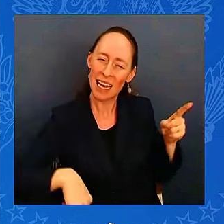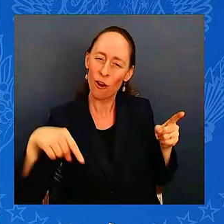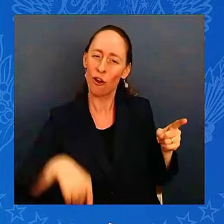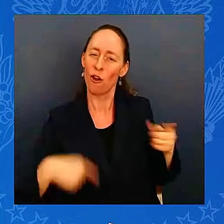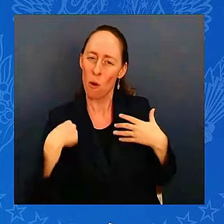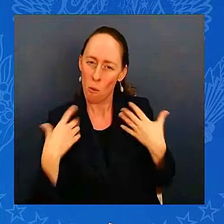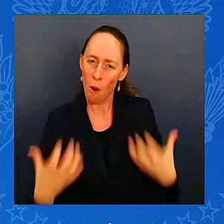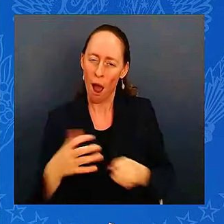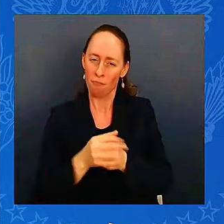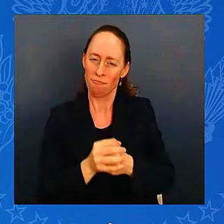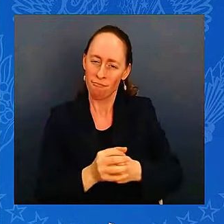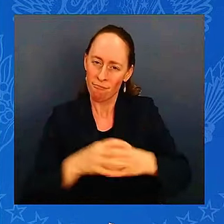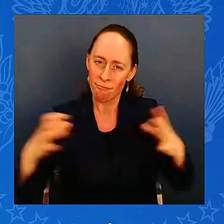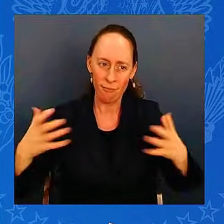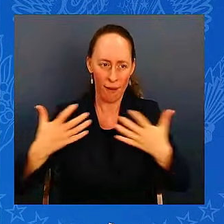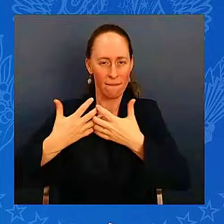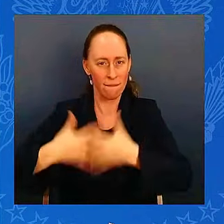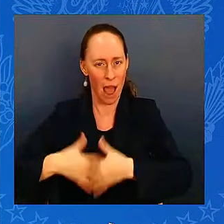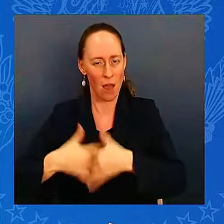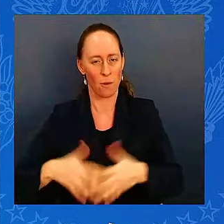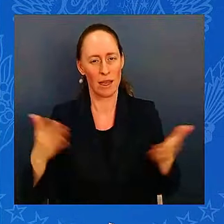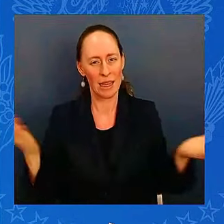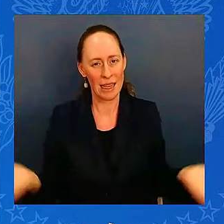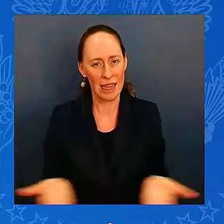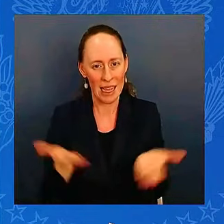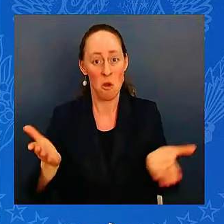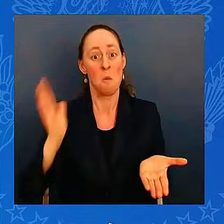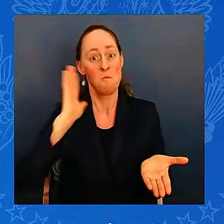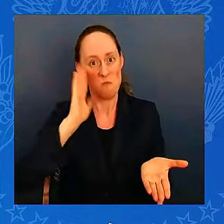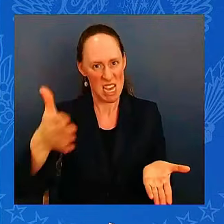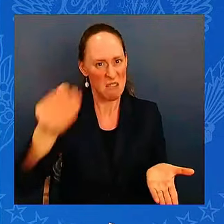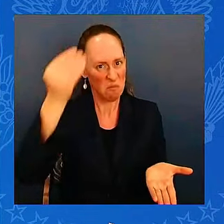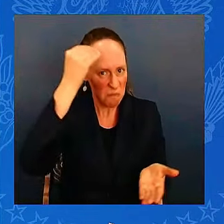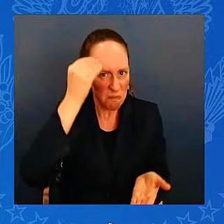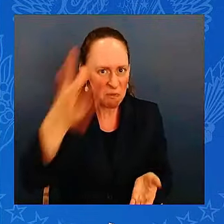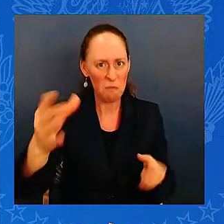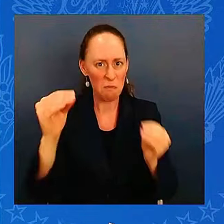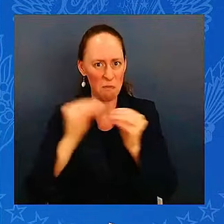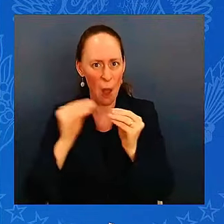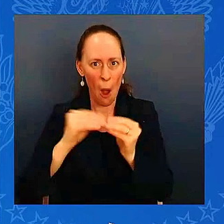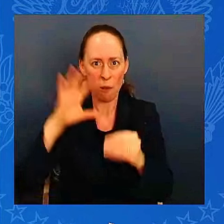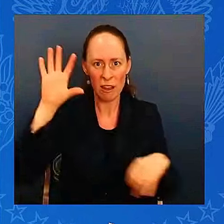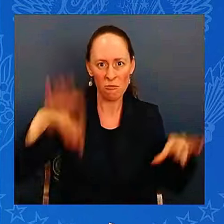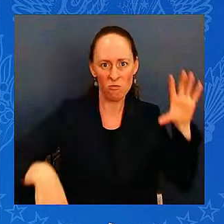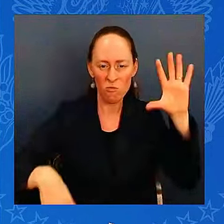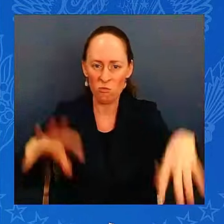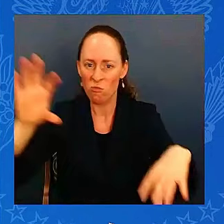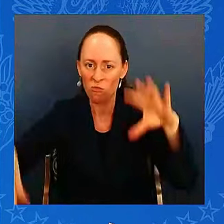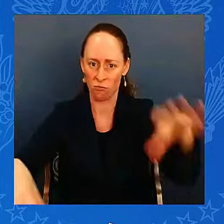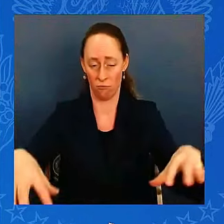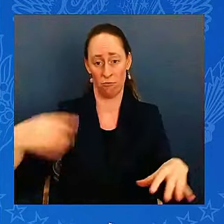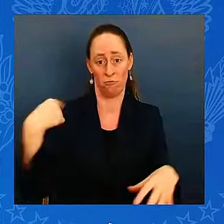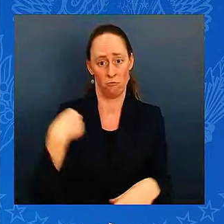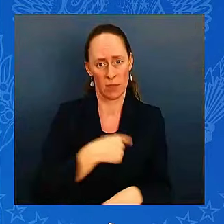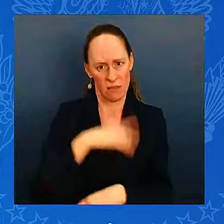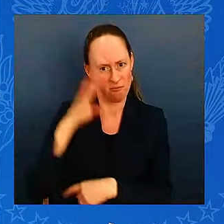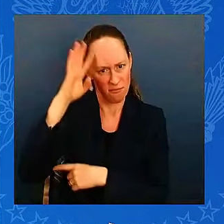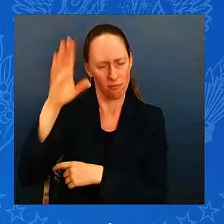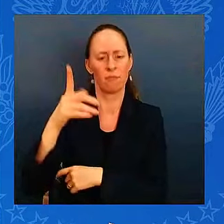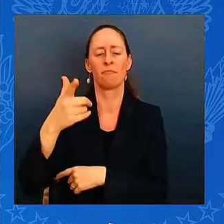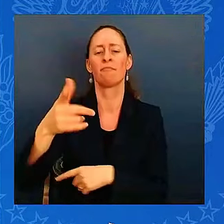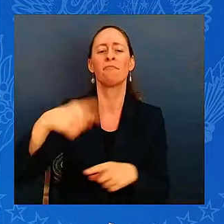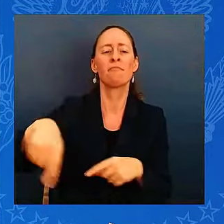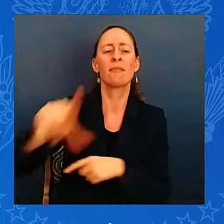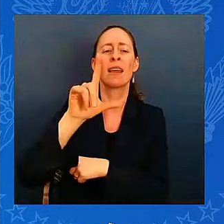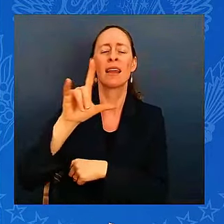come. America invented the lithium-ion battery technology that's powering our clean energy transformation, including electric